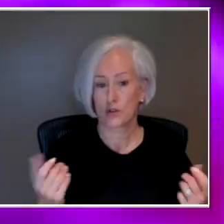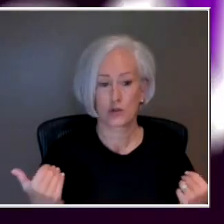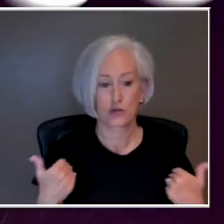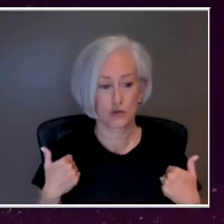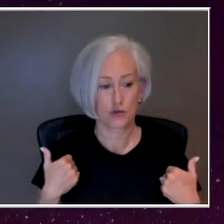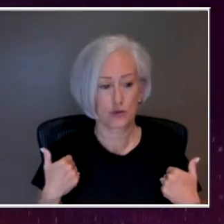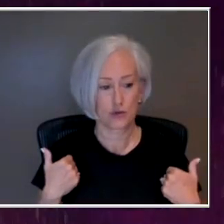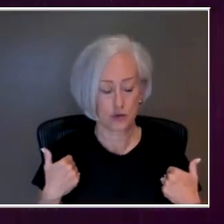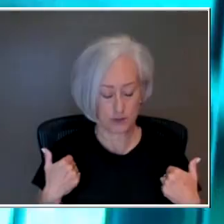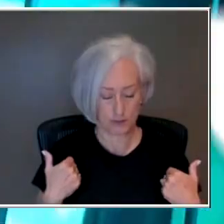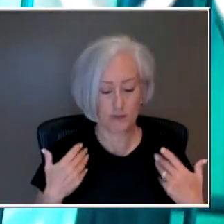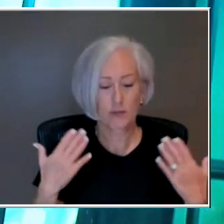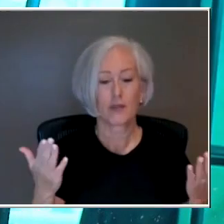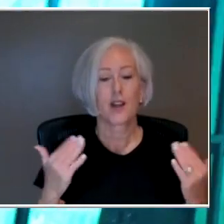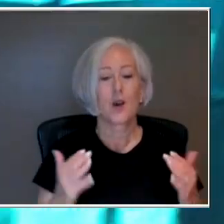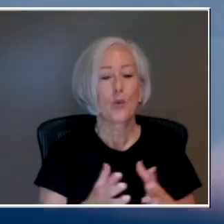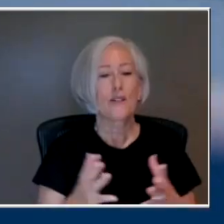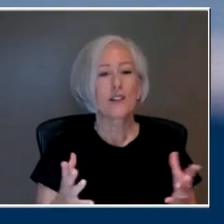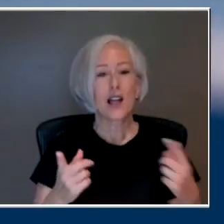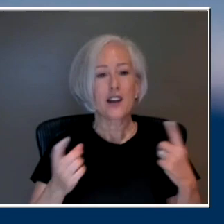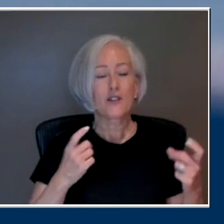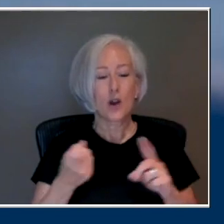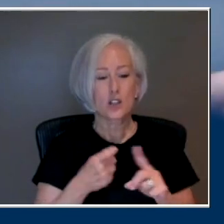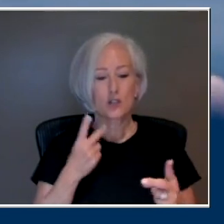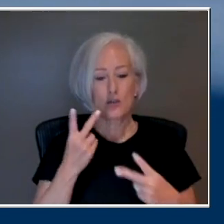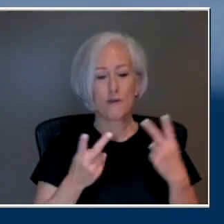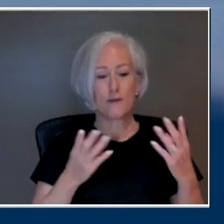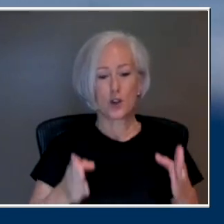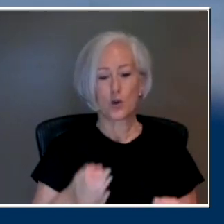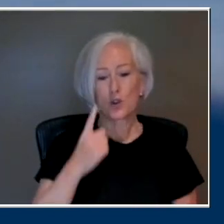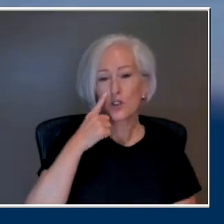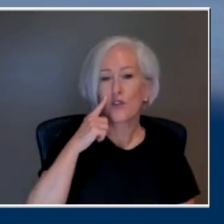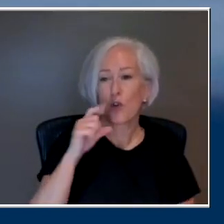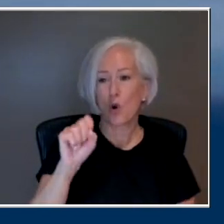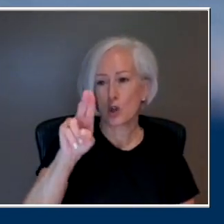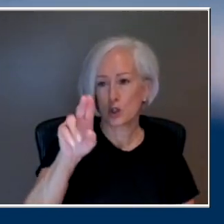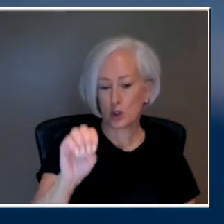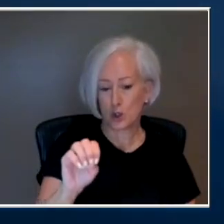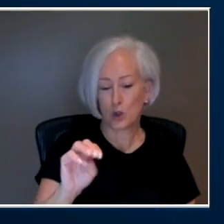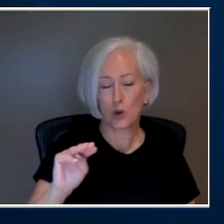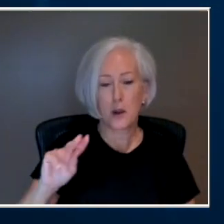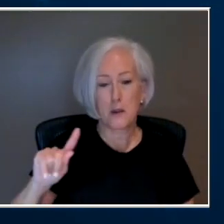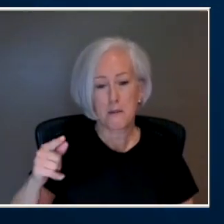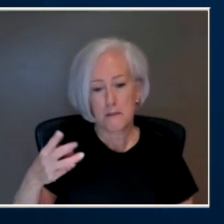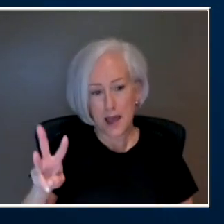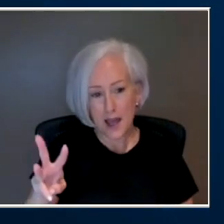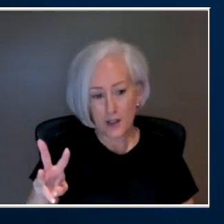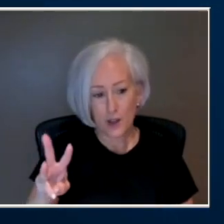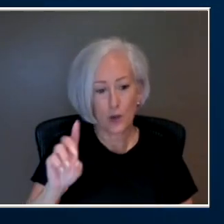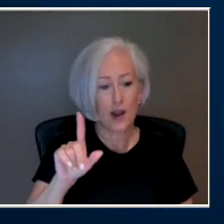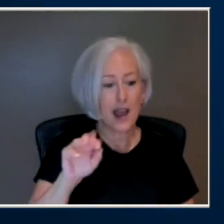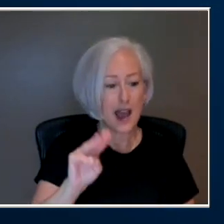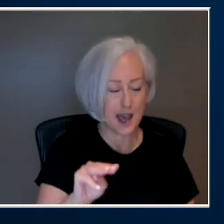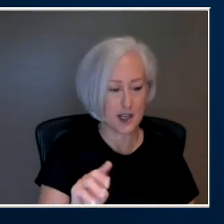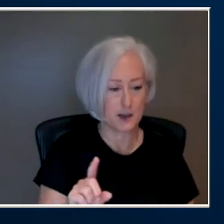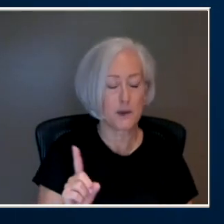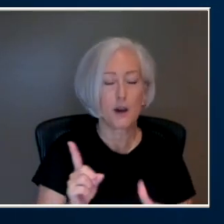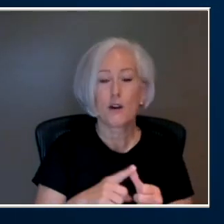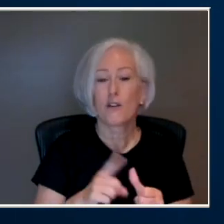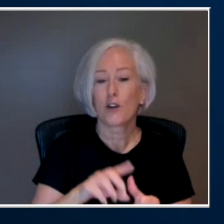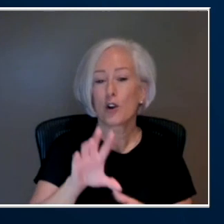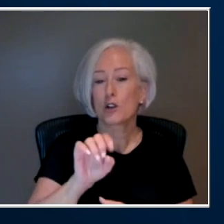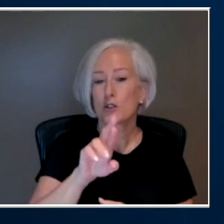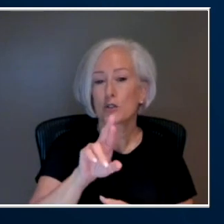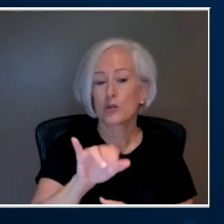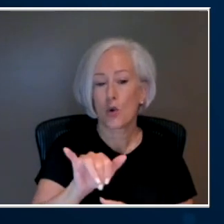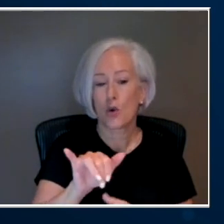We have plenty of questions coming in from our viewers for Sue and Matthew and for Adam. First one comes from Corey. Corey wants to know, how